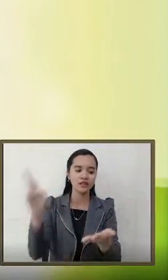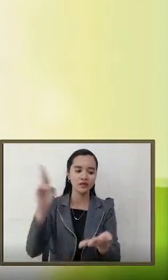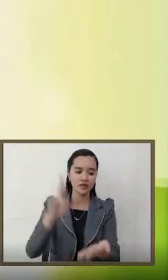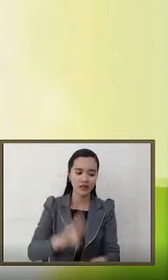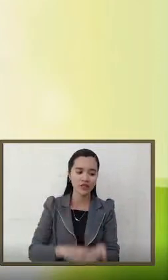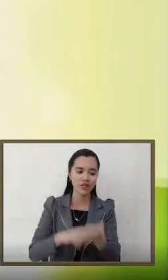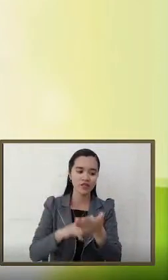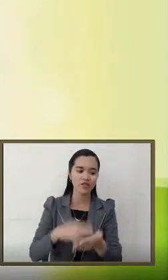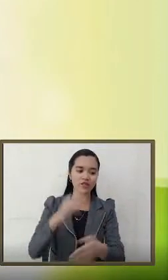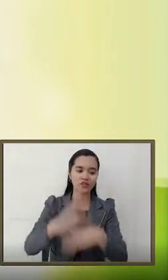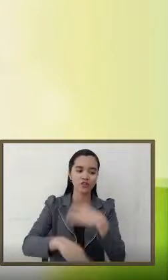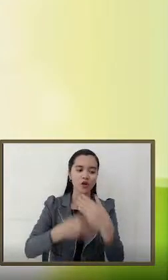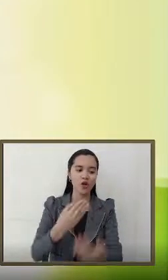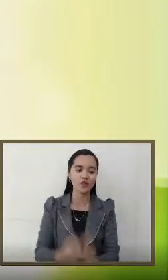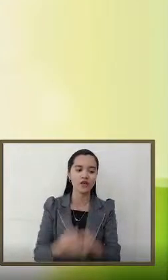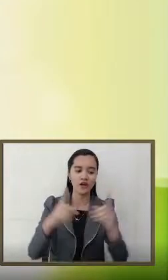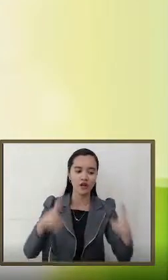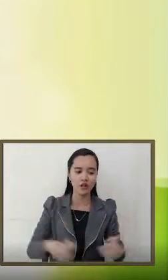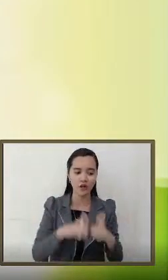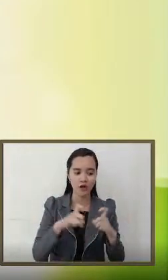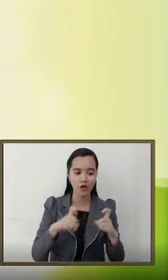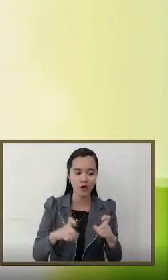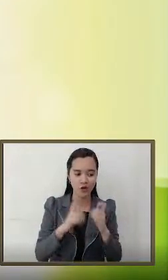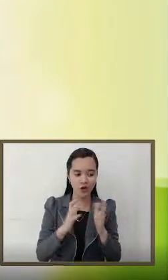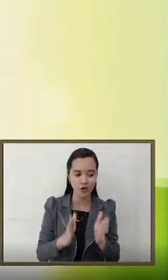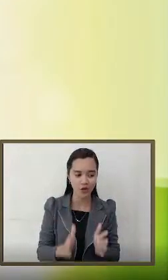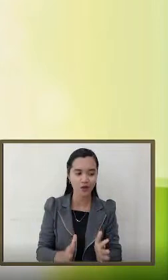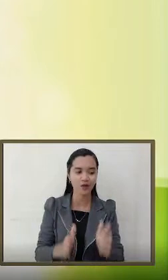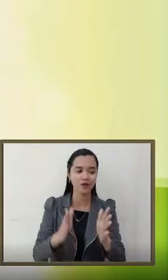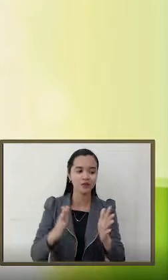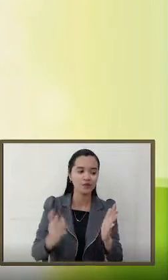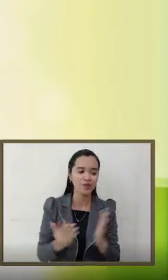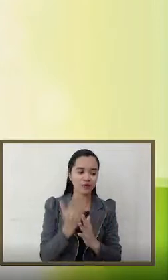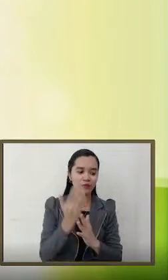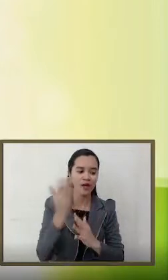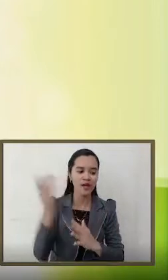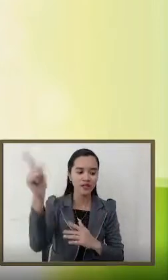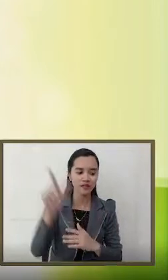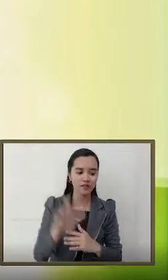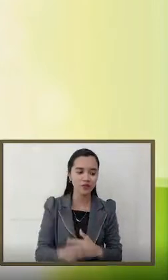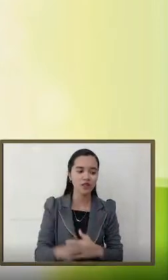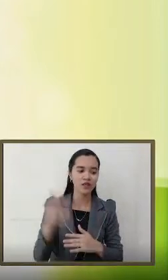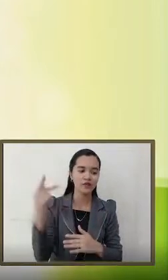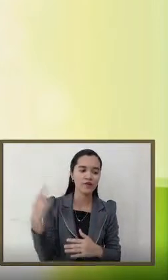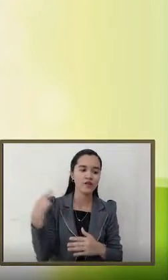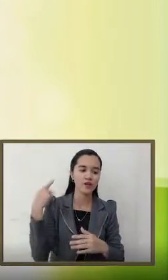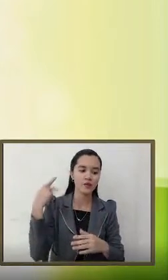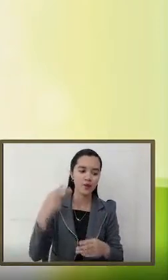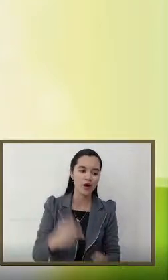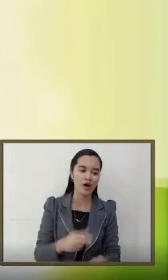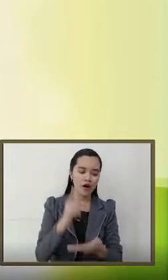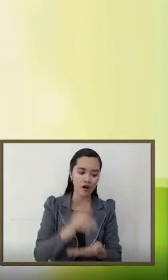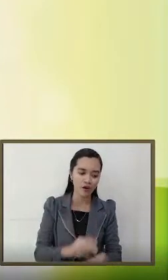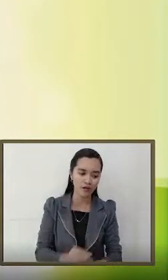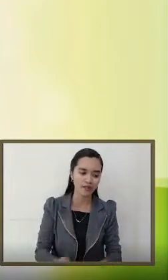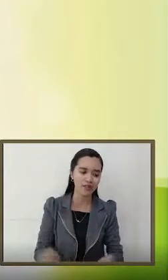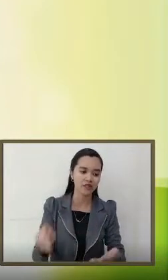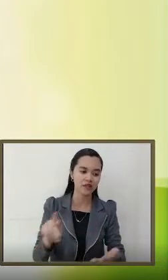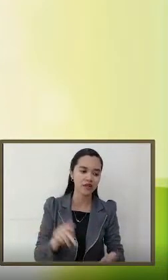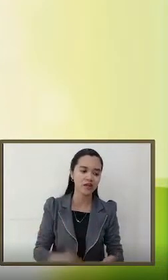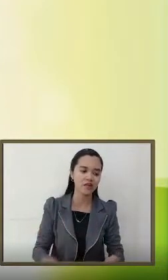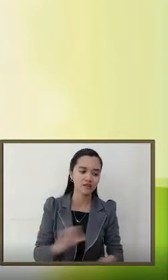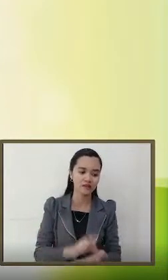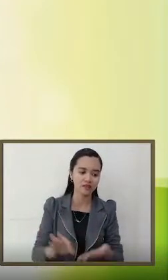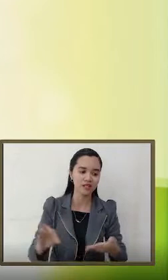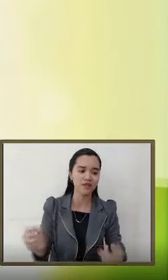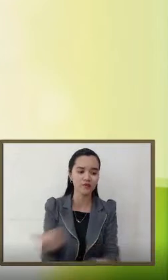Jesus, reaching to all the lost. By it I have been part.